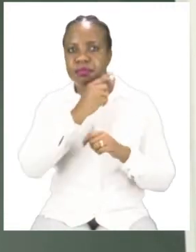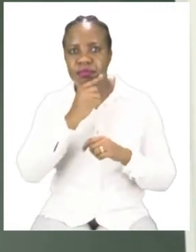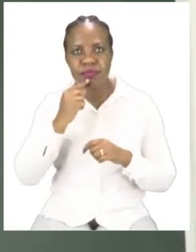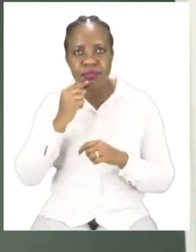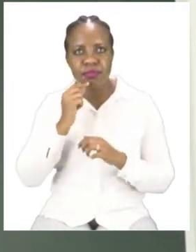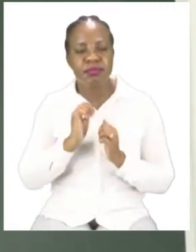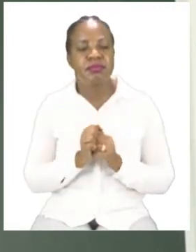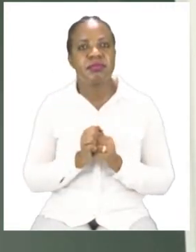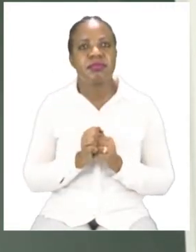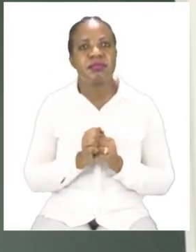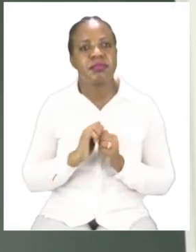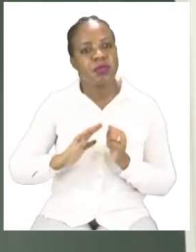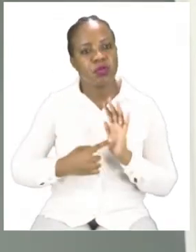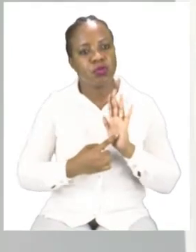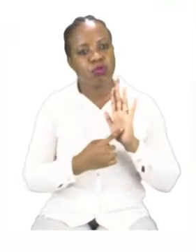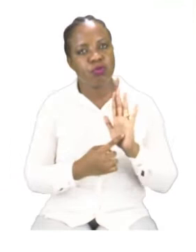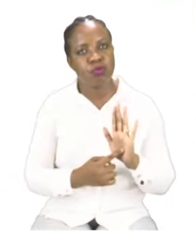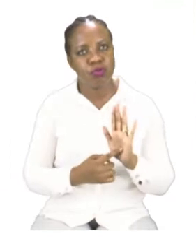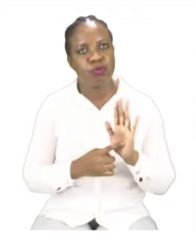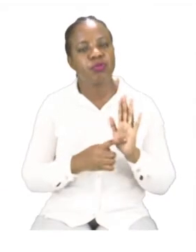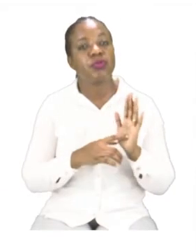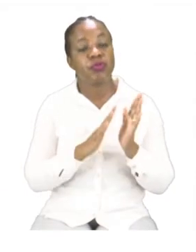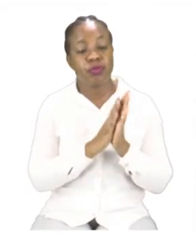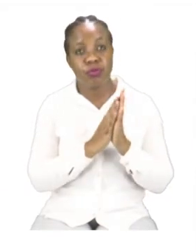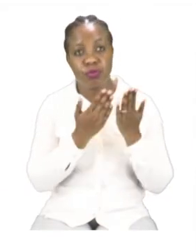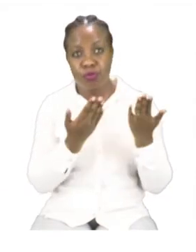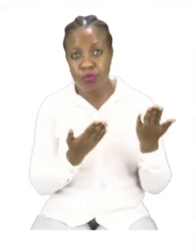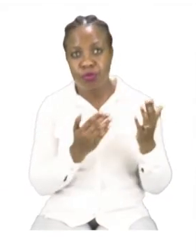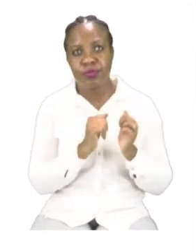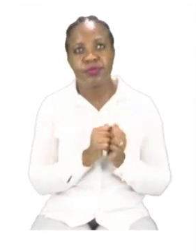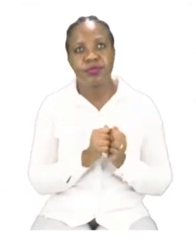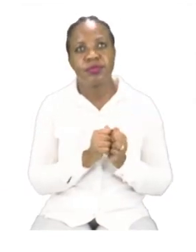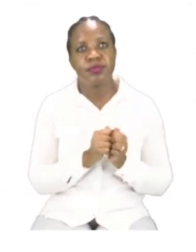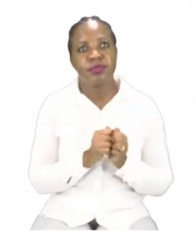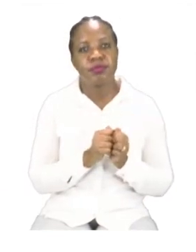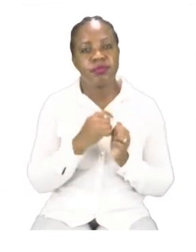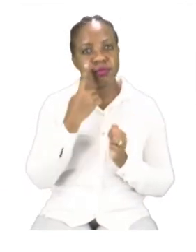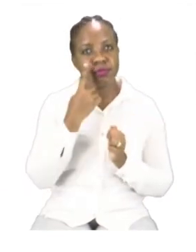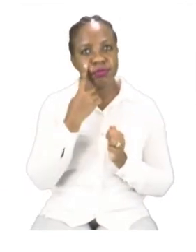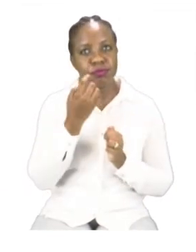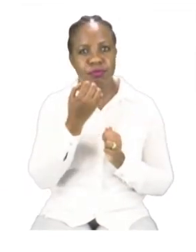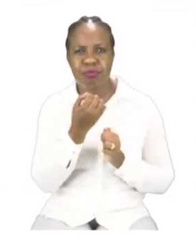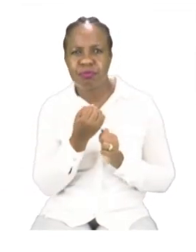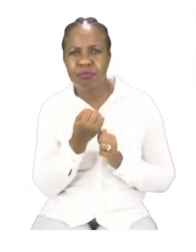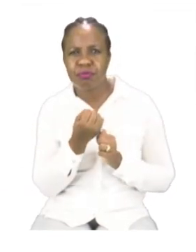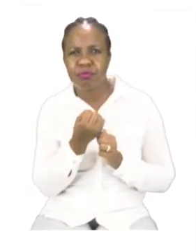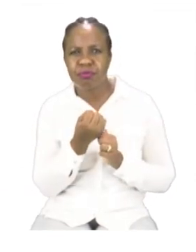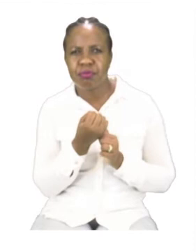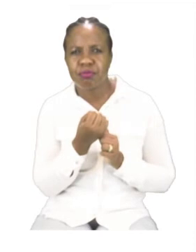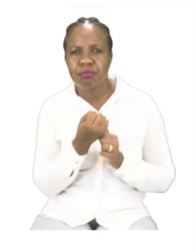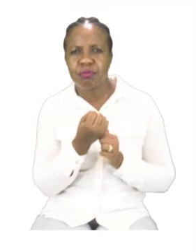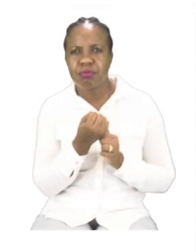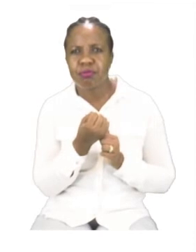your exercise. Now, in your exercise, you can see that it looks like we have two circles, but one